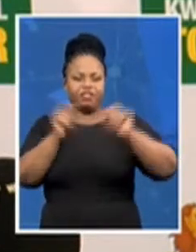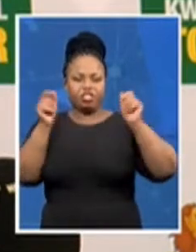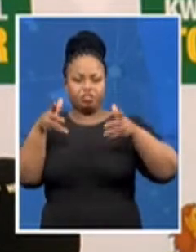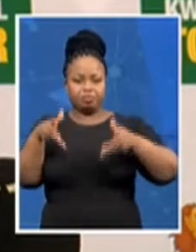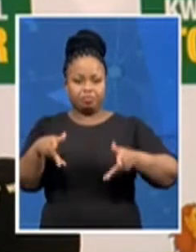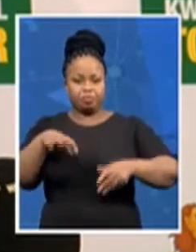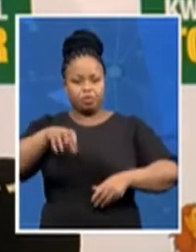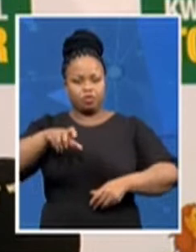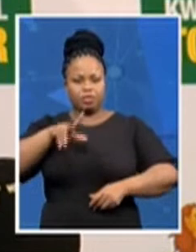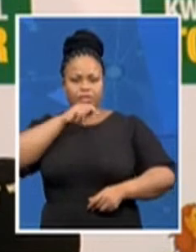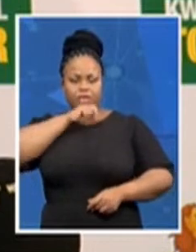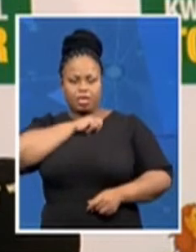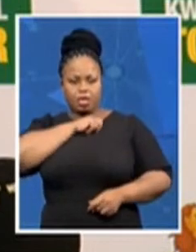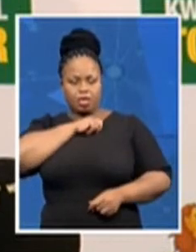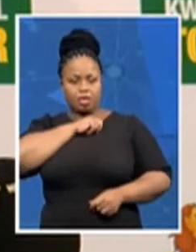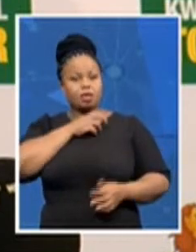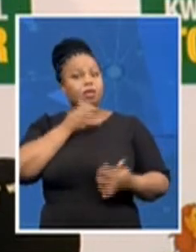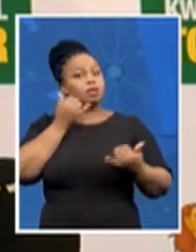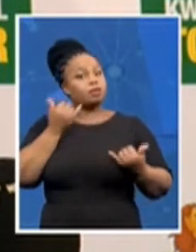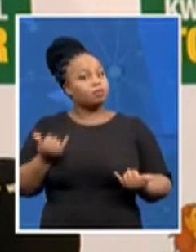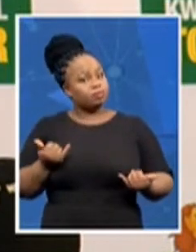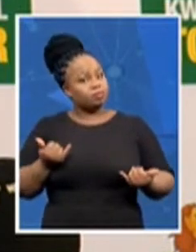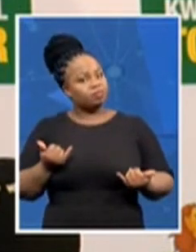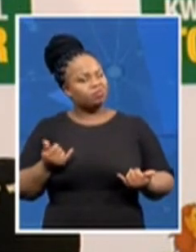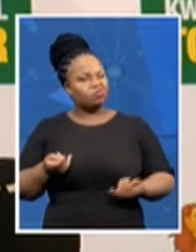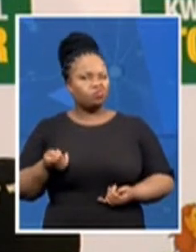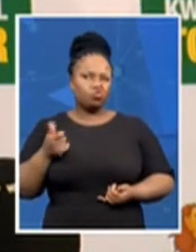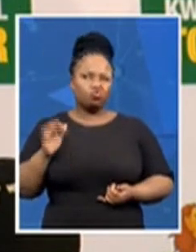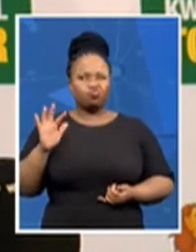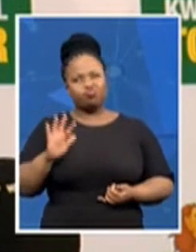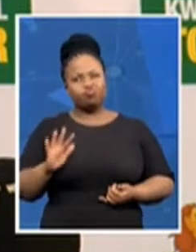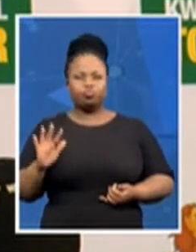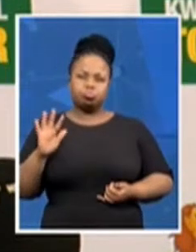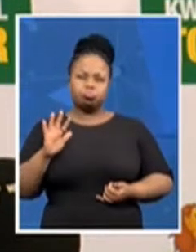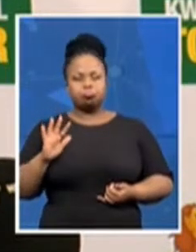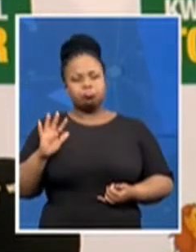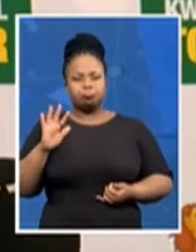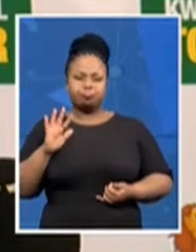are around, or they stand at